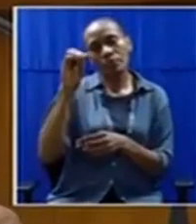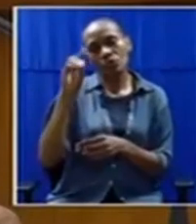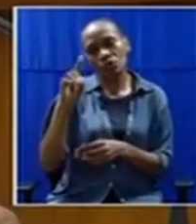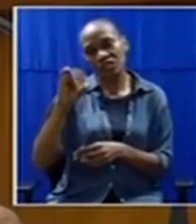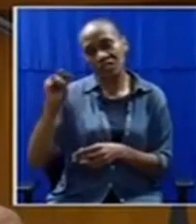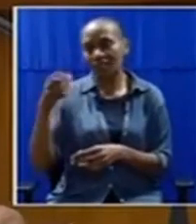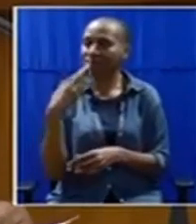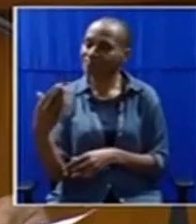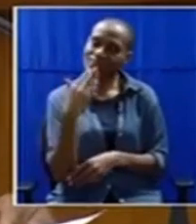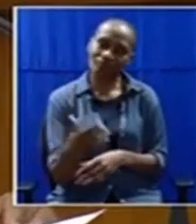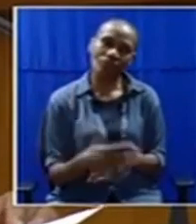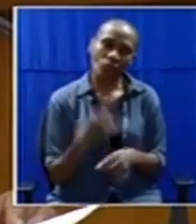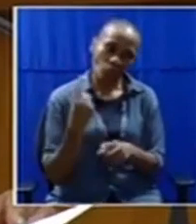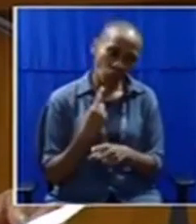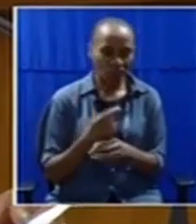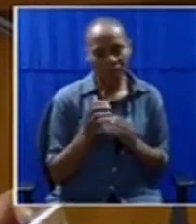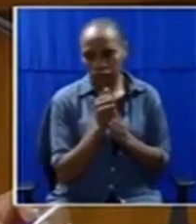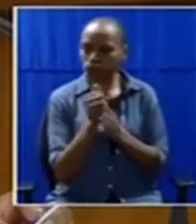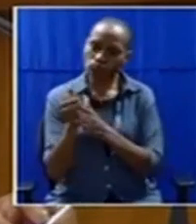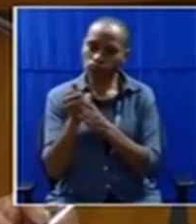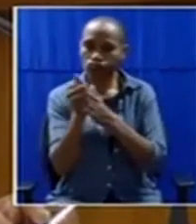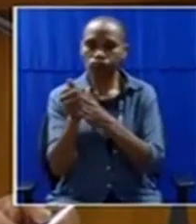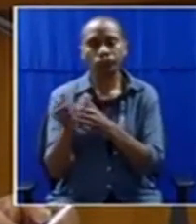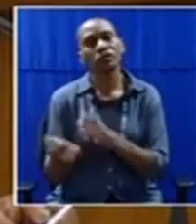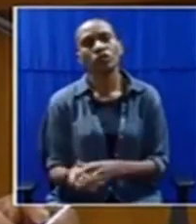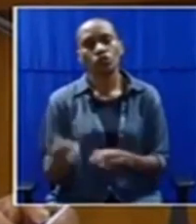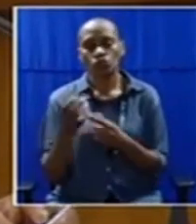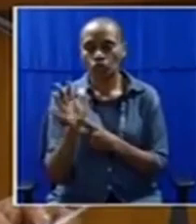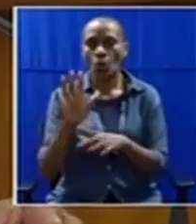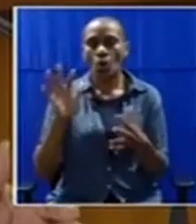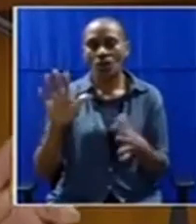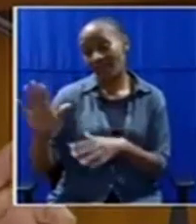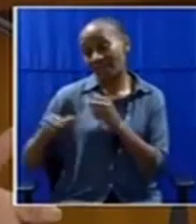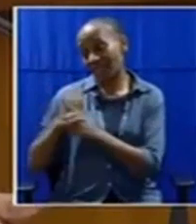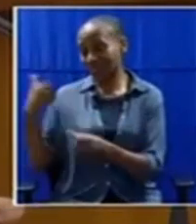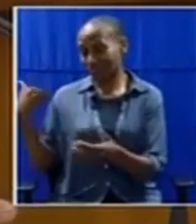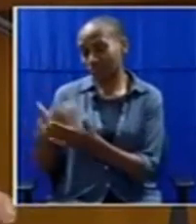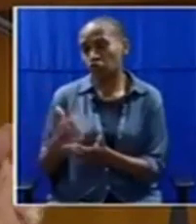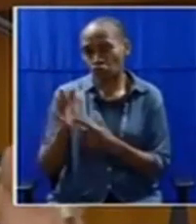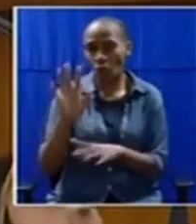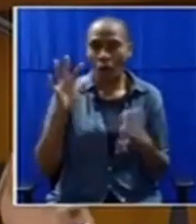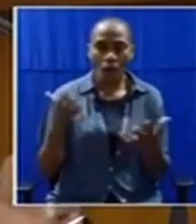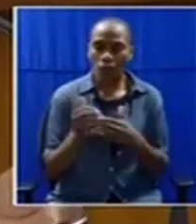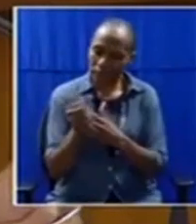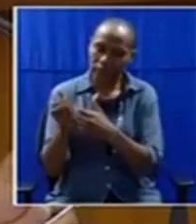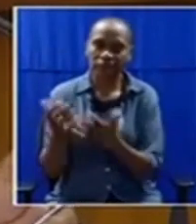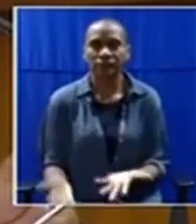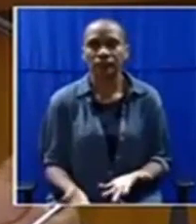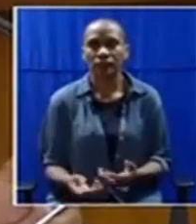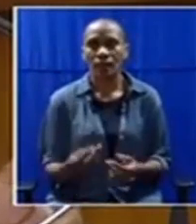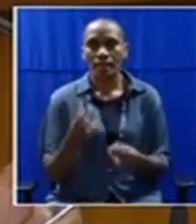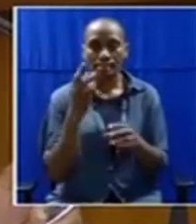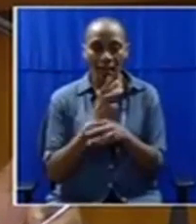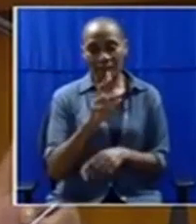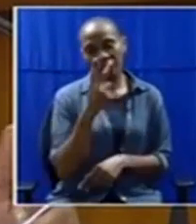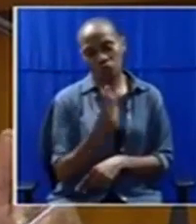of Provinces for having demonstrated astute leadership over the past 5 years. The exceptional leadership of these two